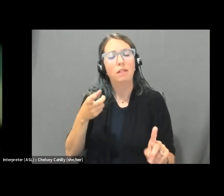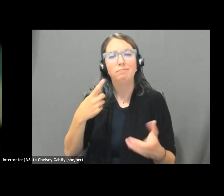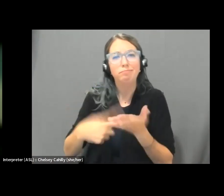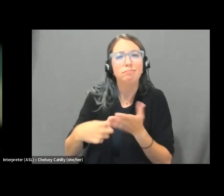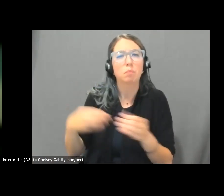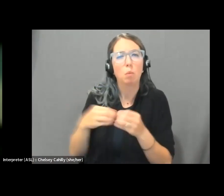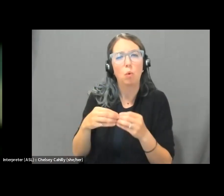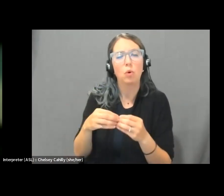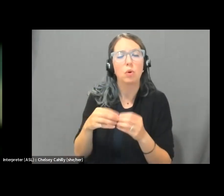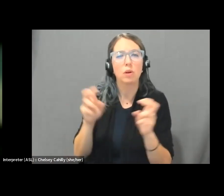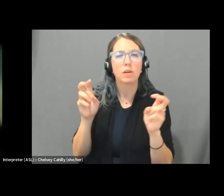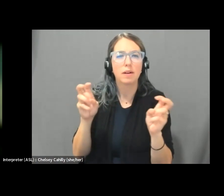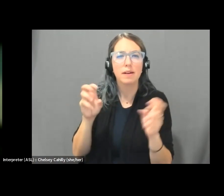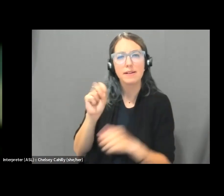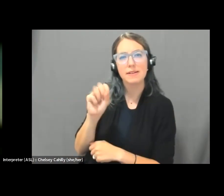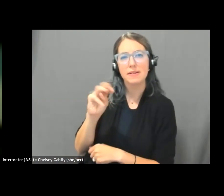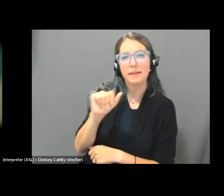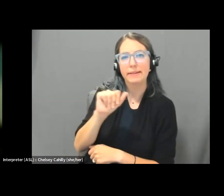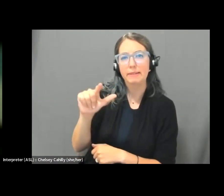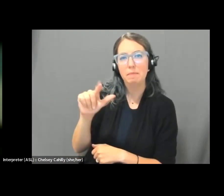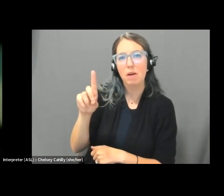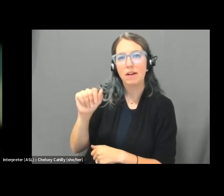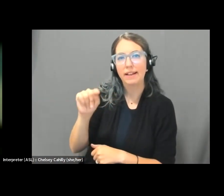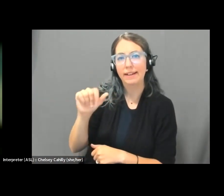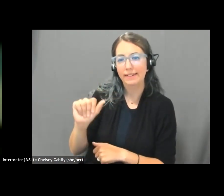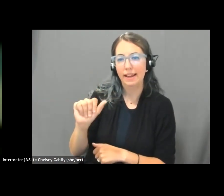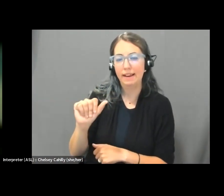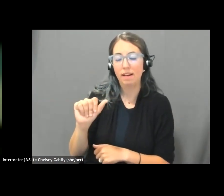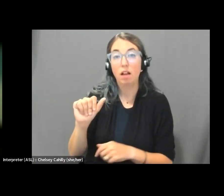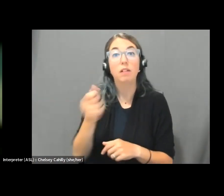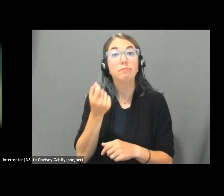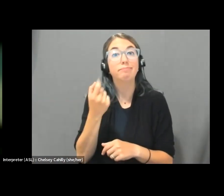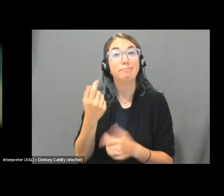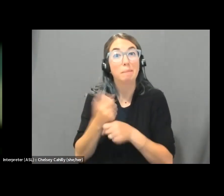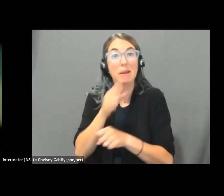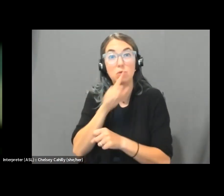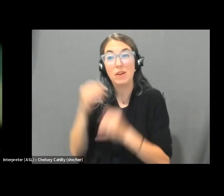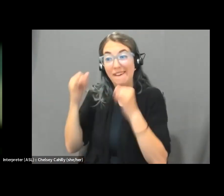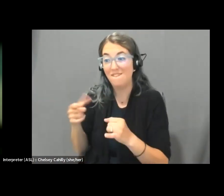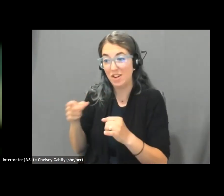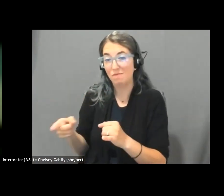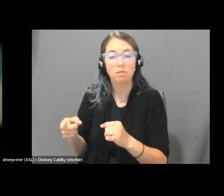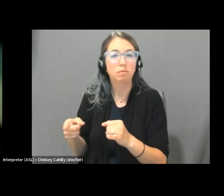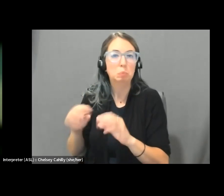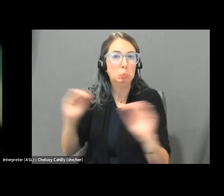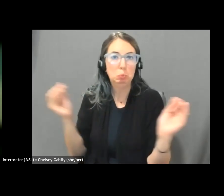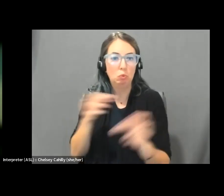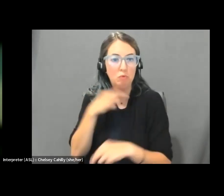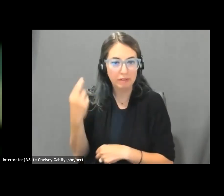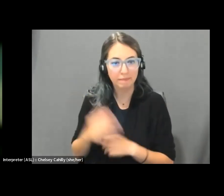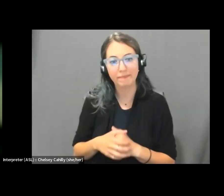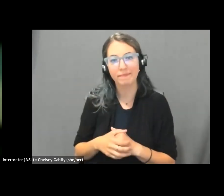and disaggregating data without risk of identification of individuals. So I think that's starts out a